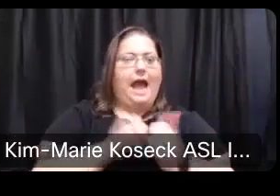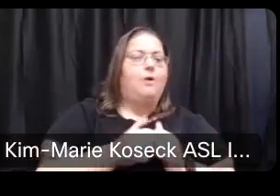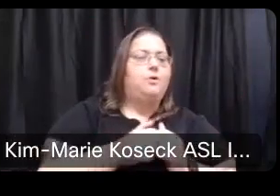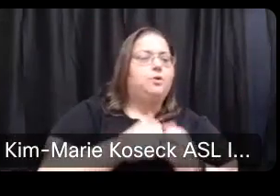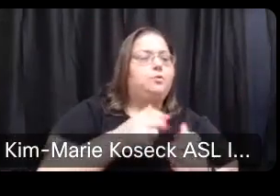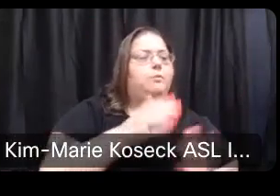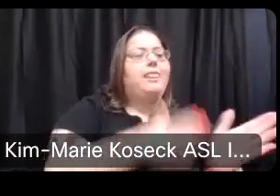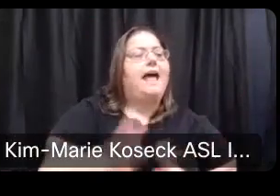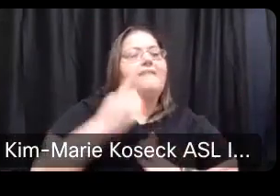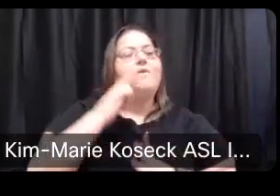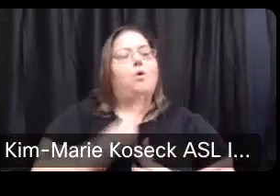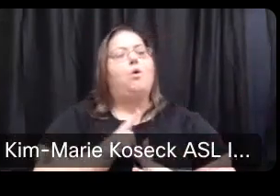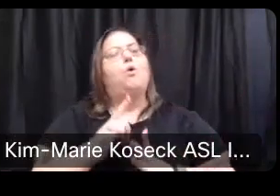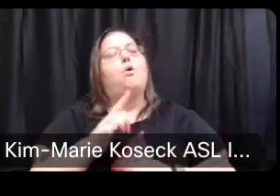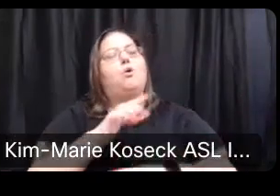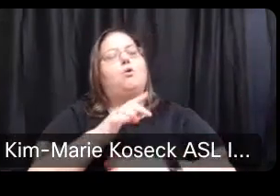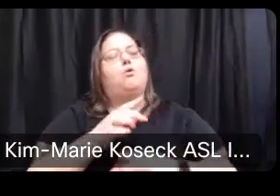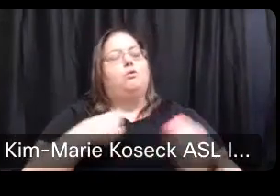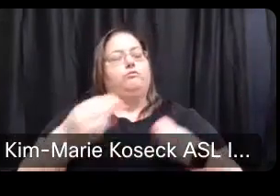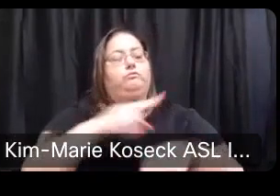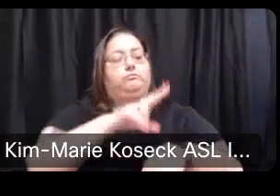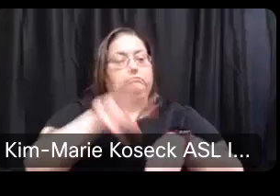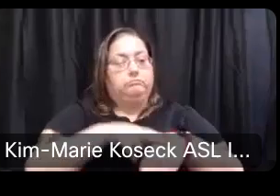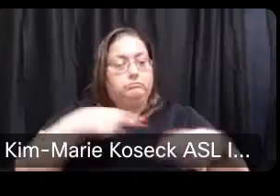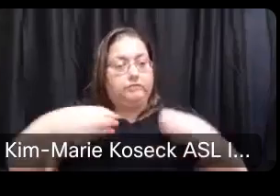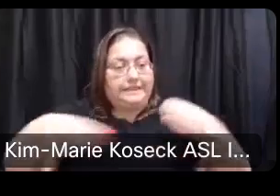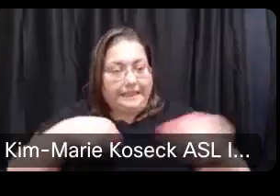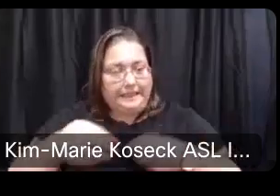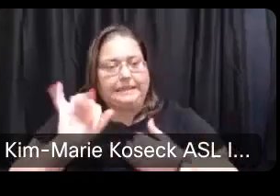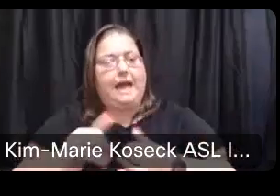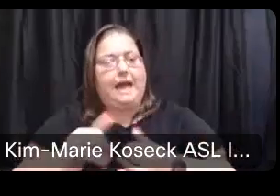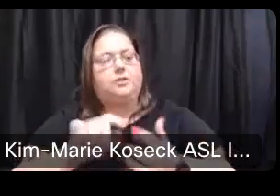resiliency. Next slide, please.